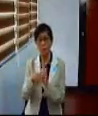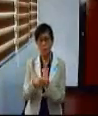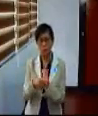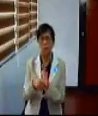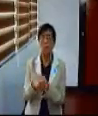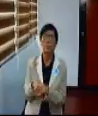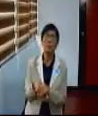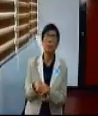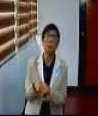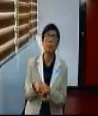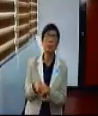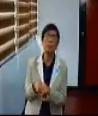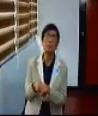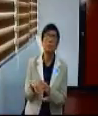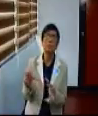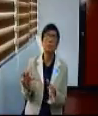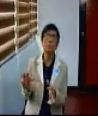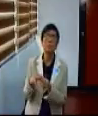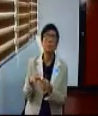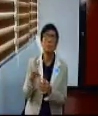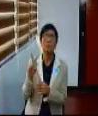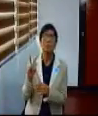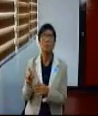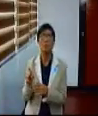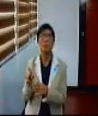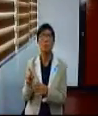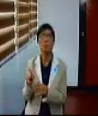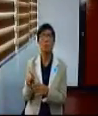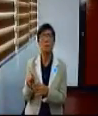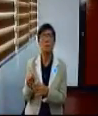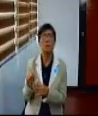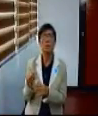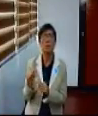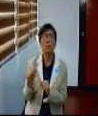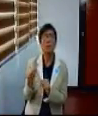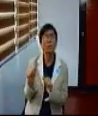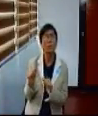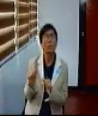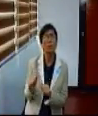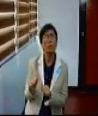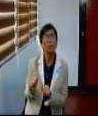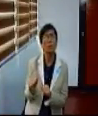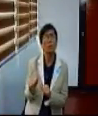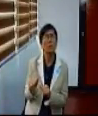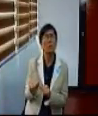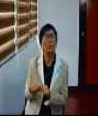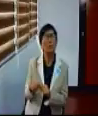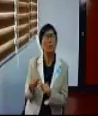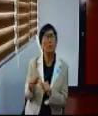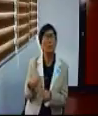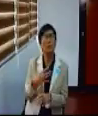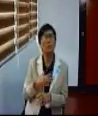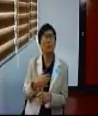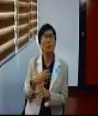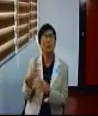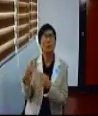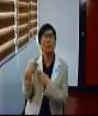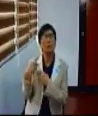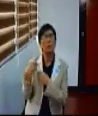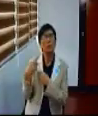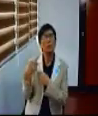contribute linked. My question then is, could we explore whether the respondent who is outside of the jurisdiction